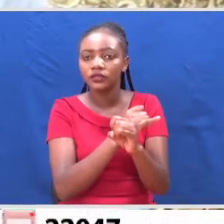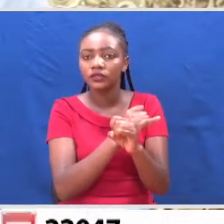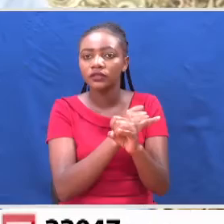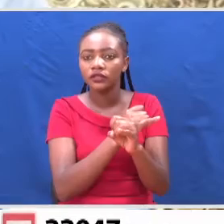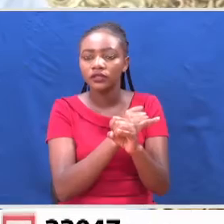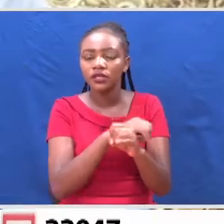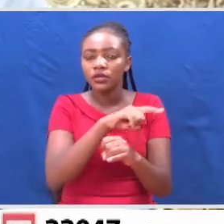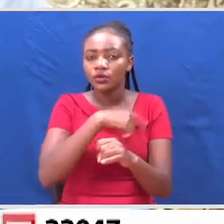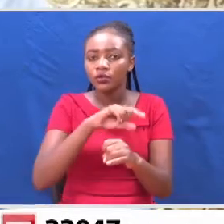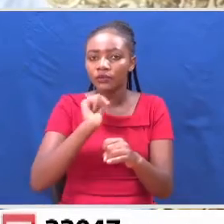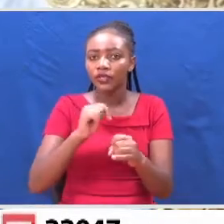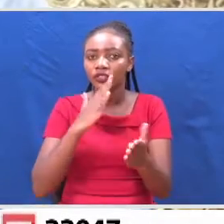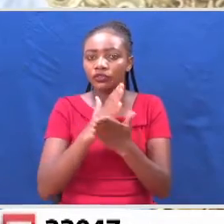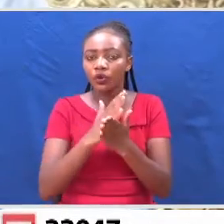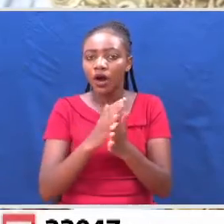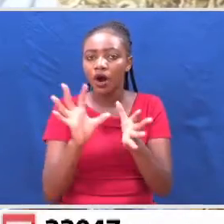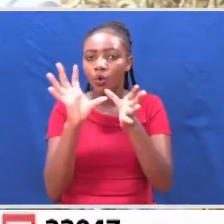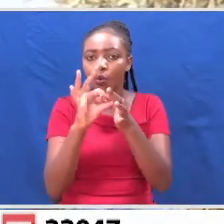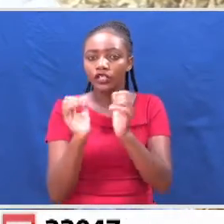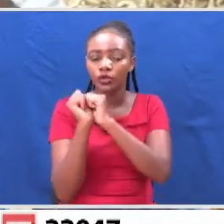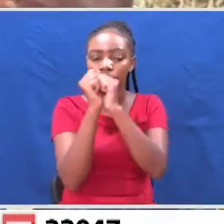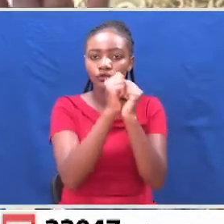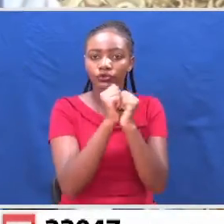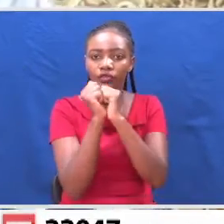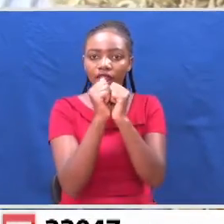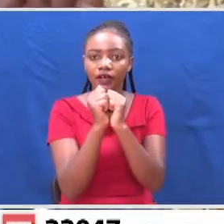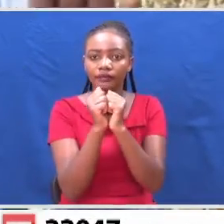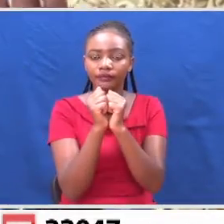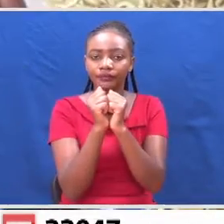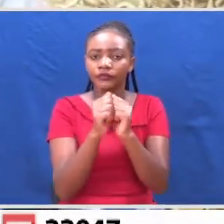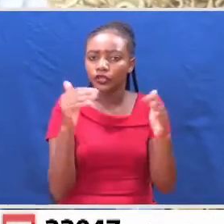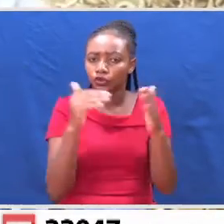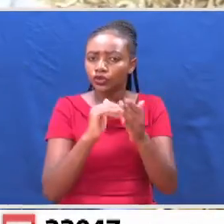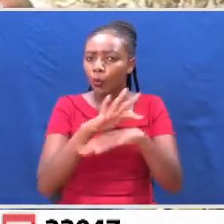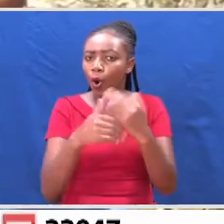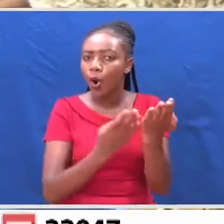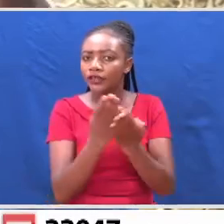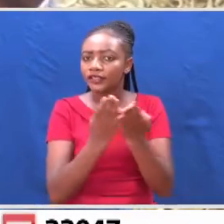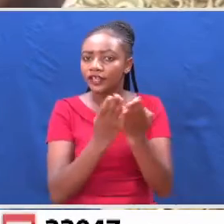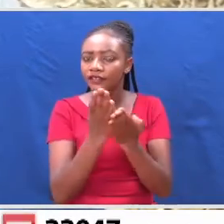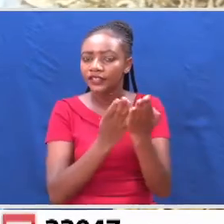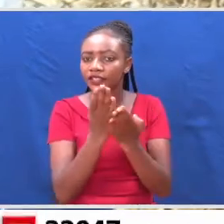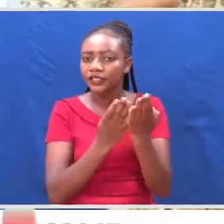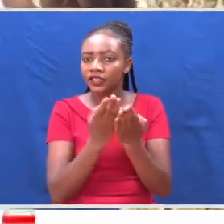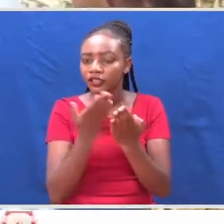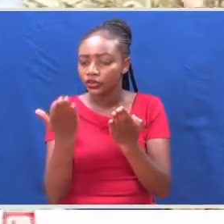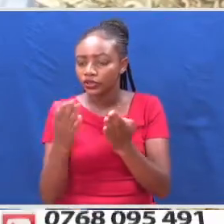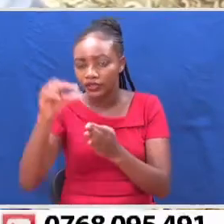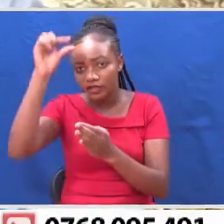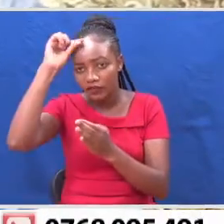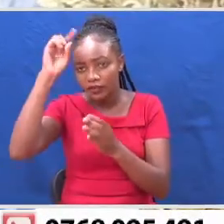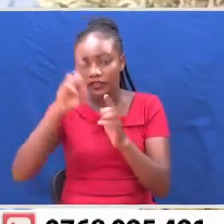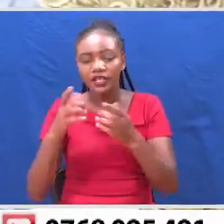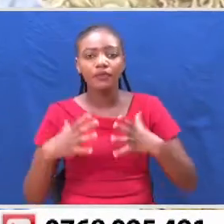we are putting our hands together to stop any services provision to this government and its